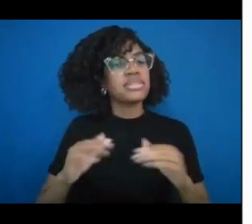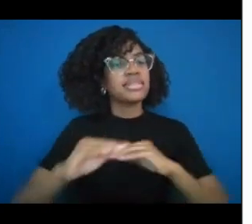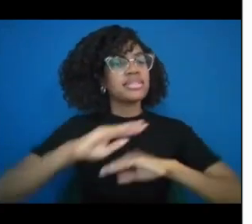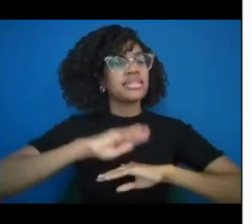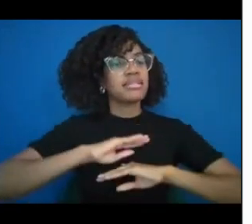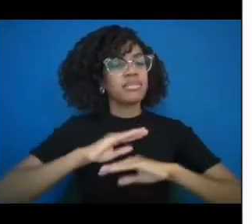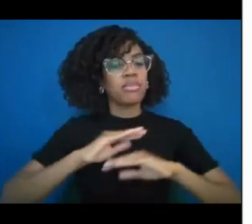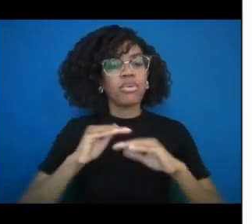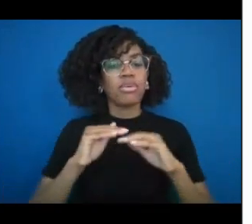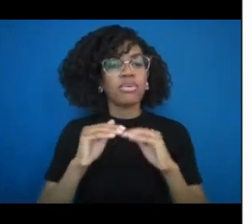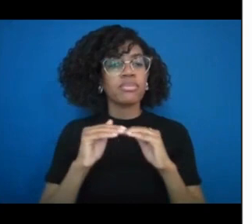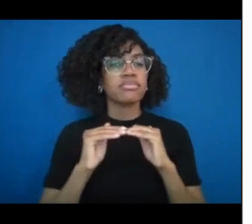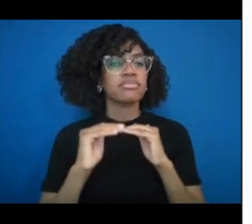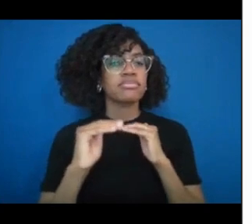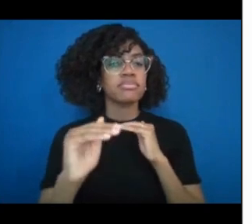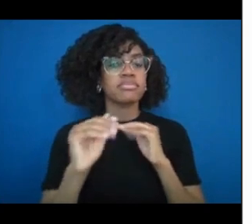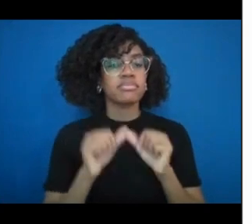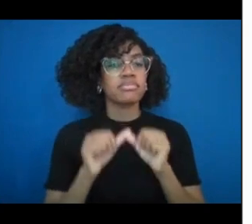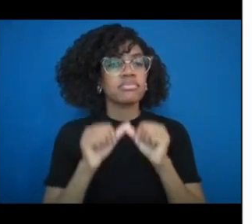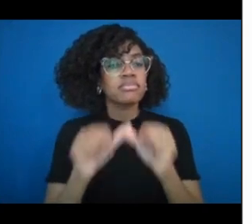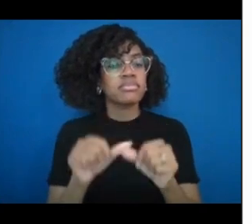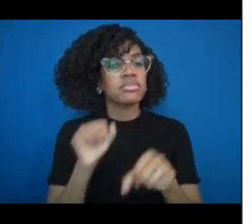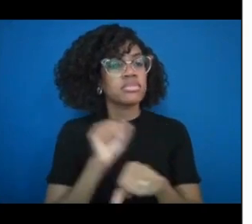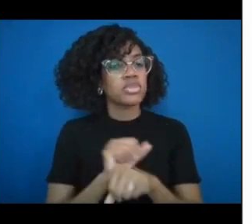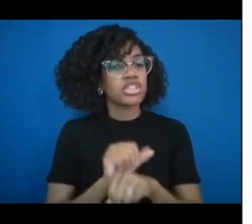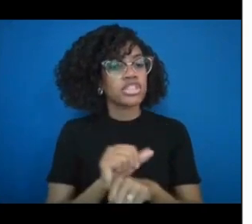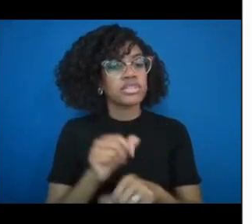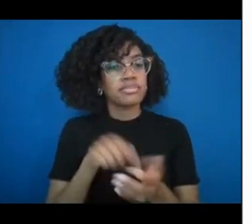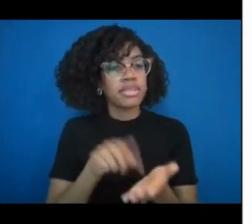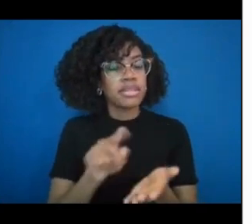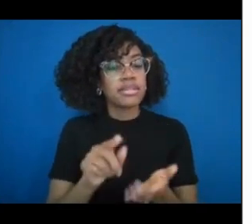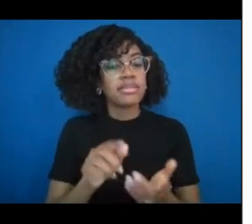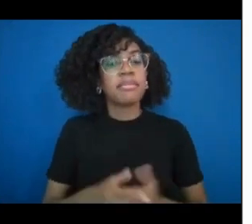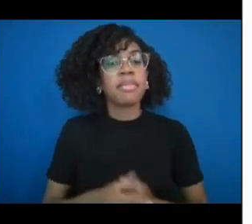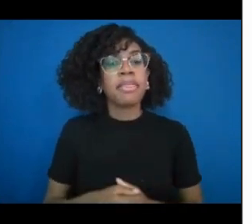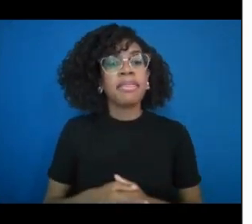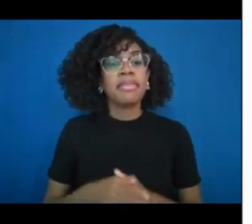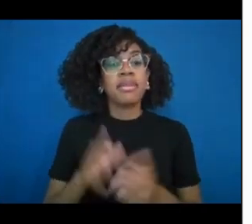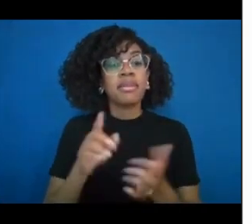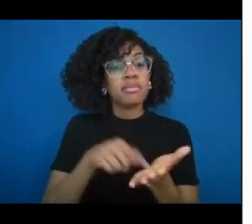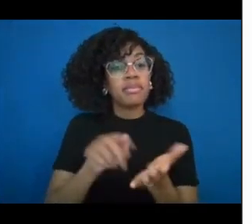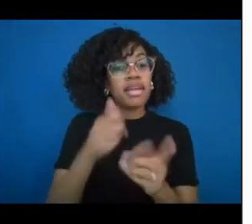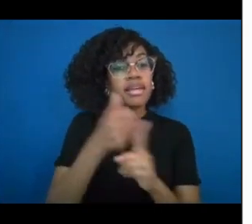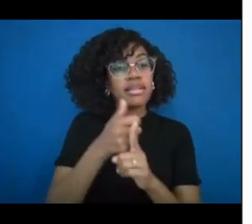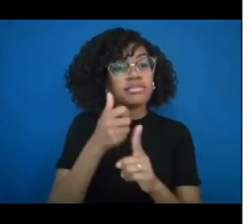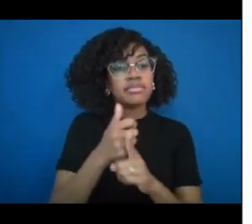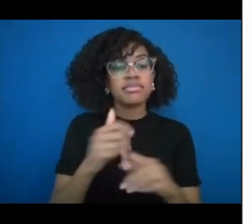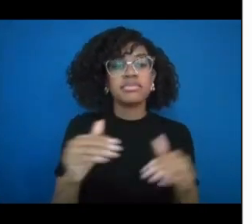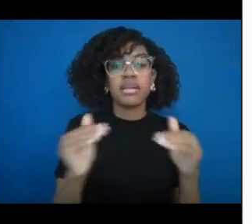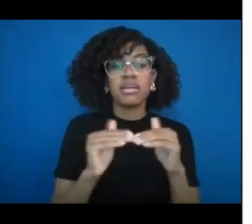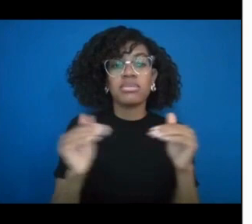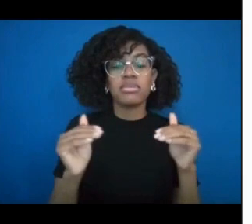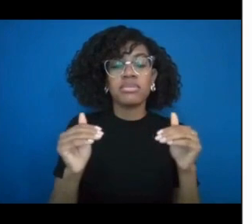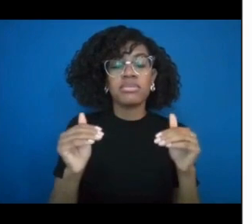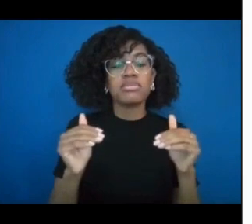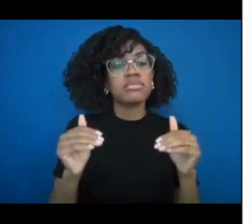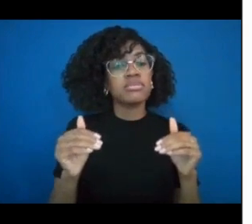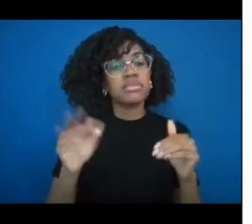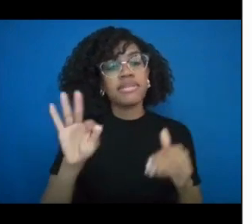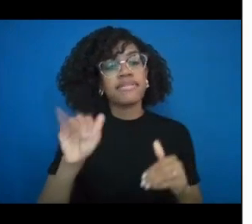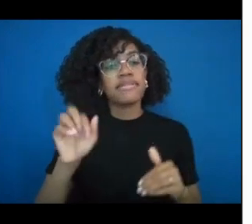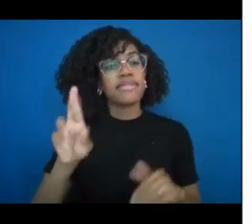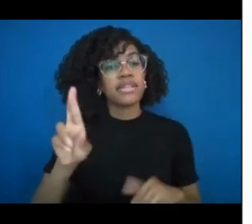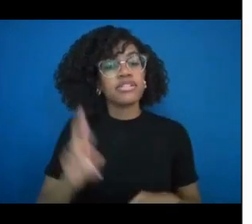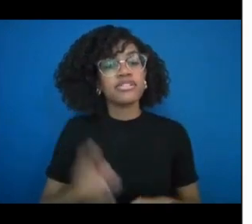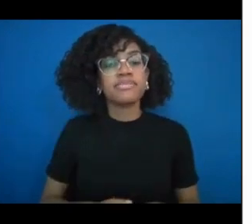tips, and commissions. The pay is fair, transparent, and equitable. And then finally,